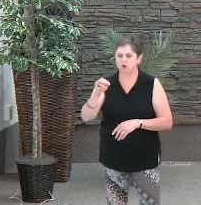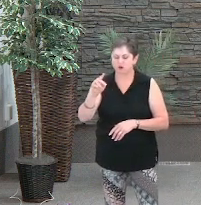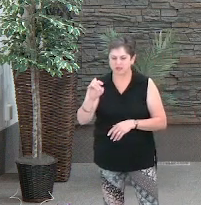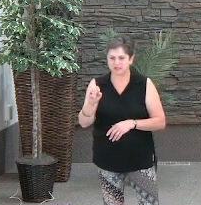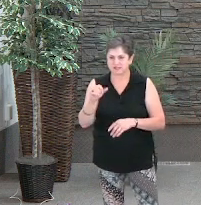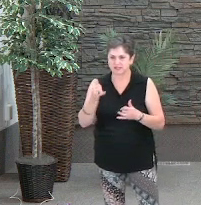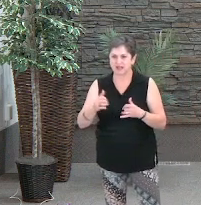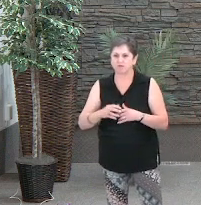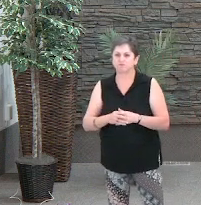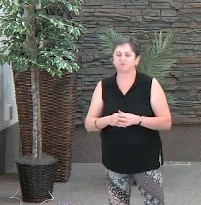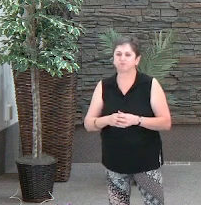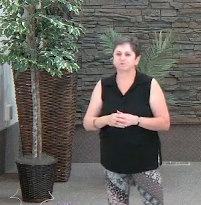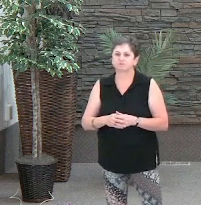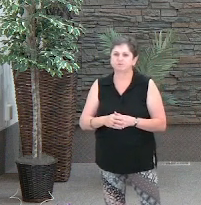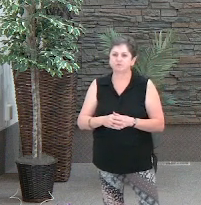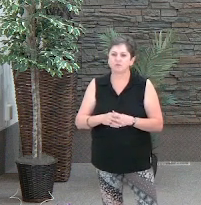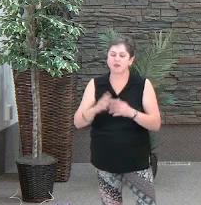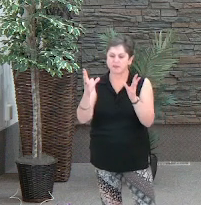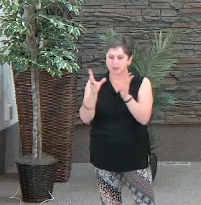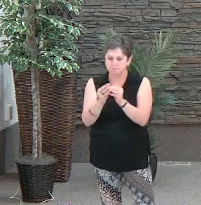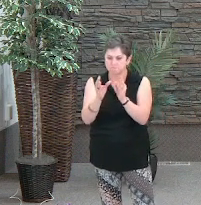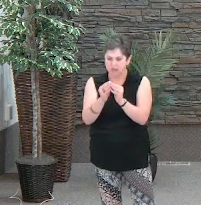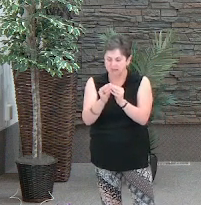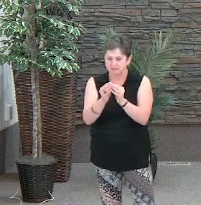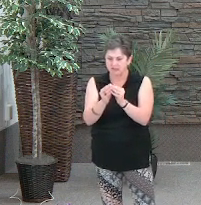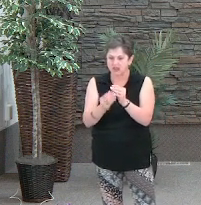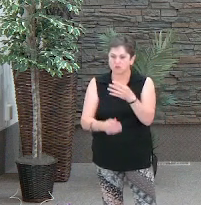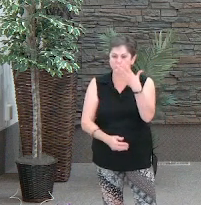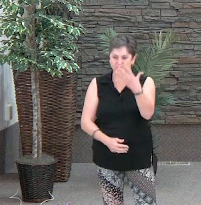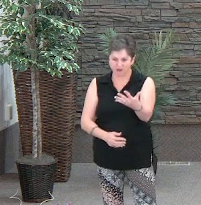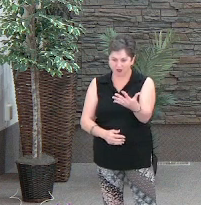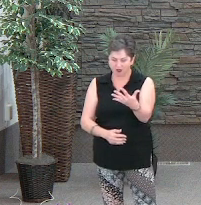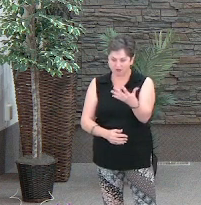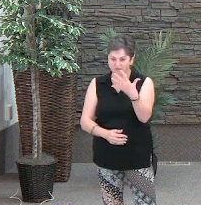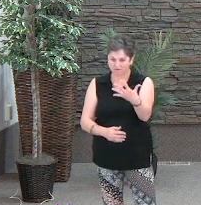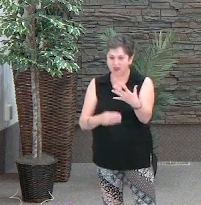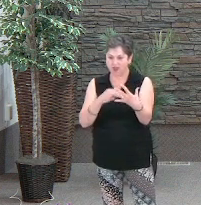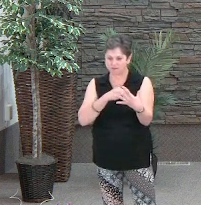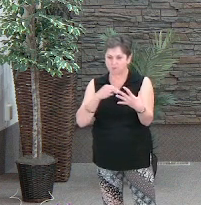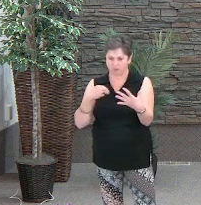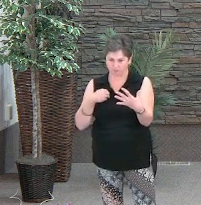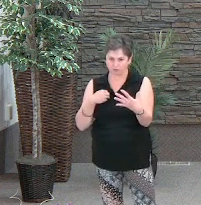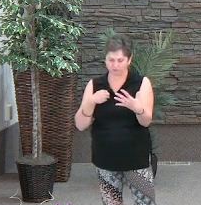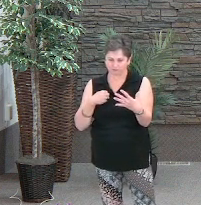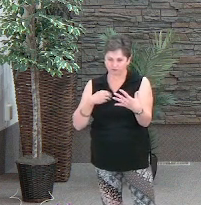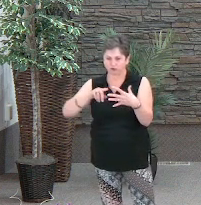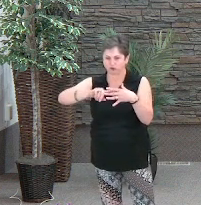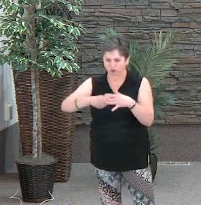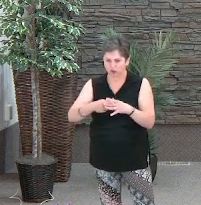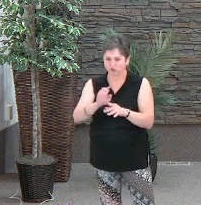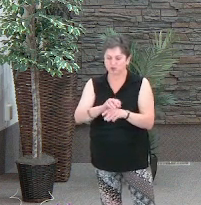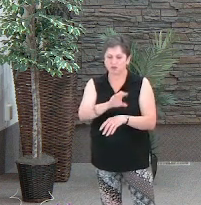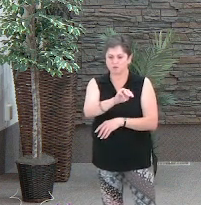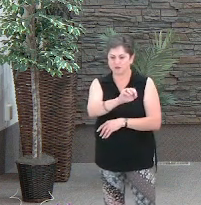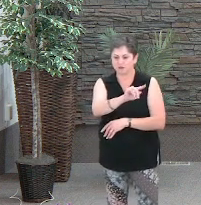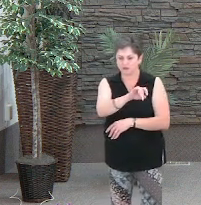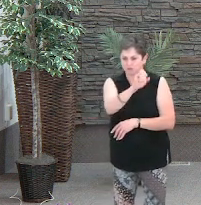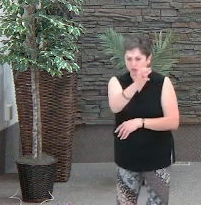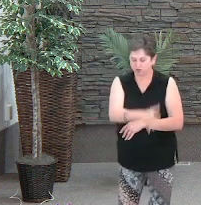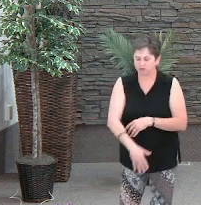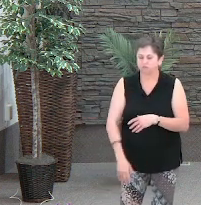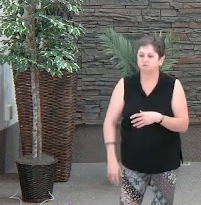is now, they met, and there were five members that were present. There was Middleton, the